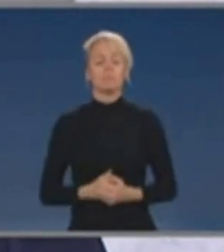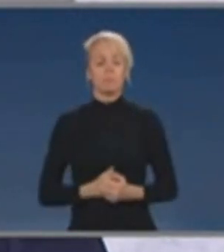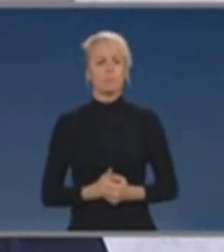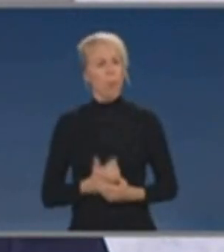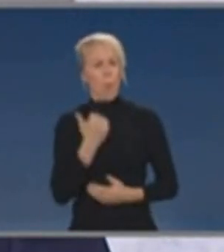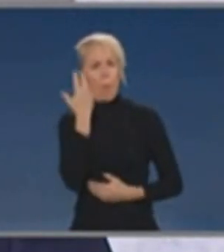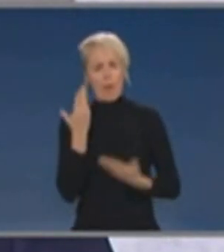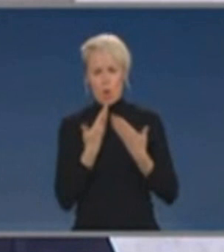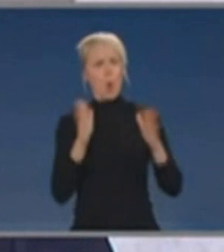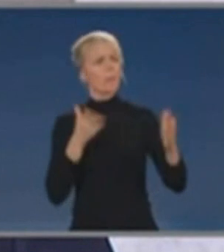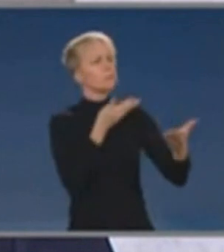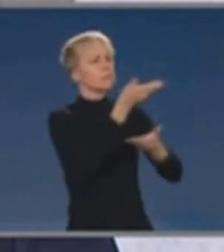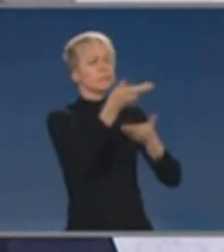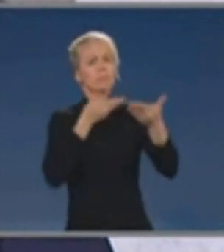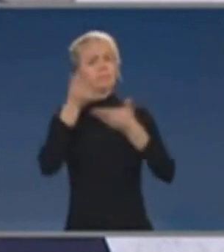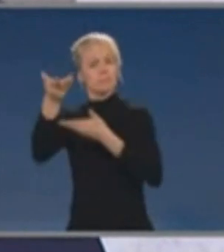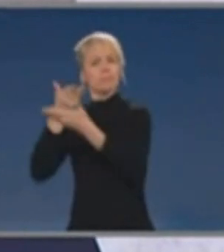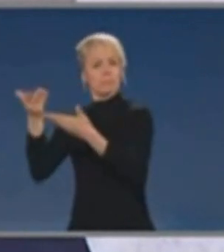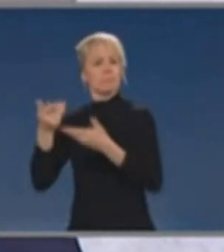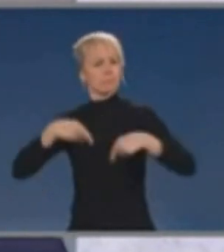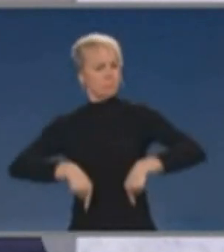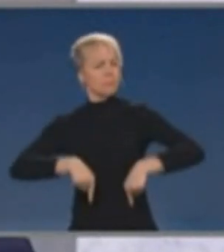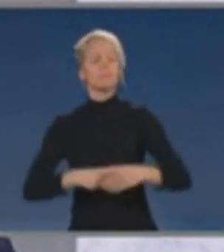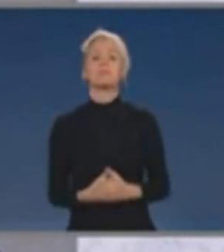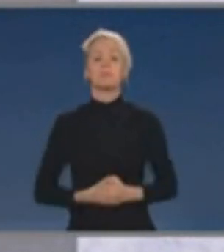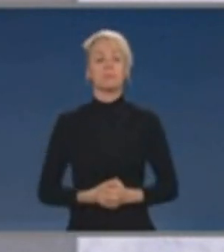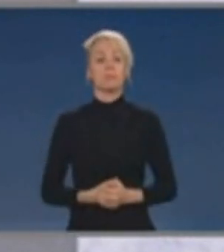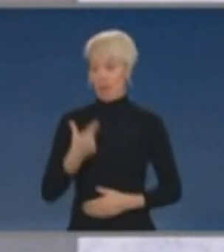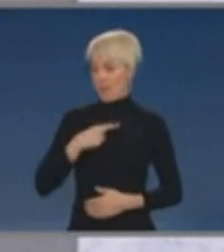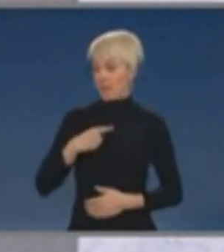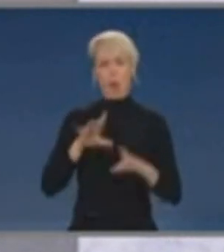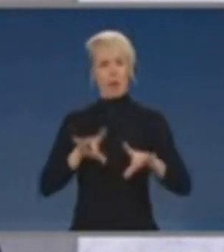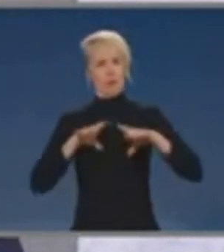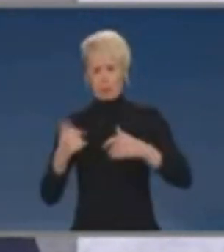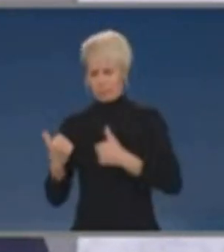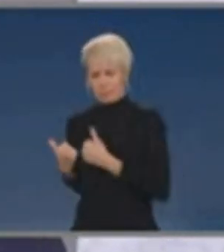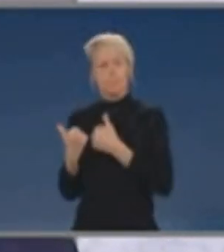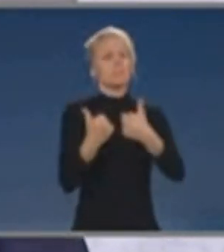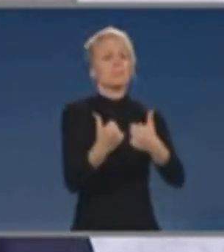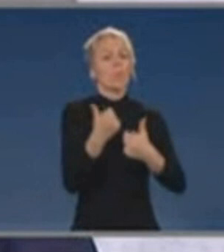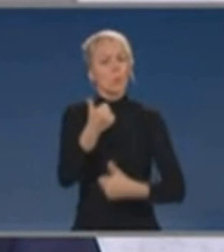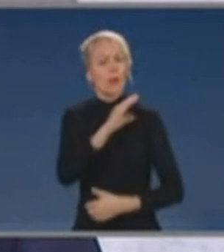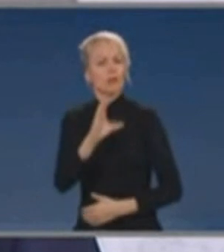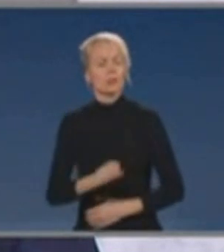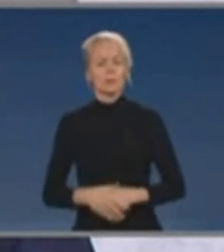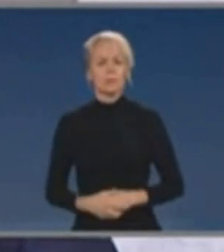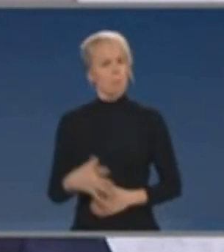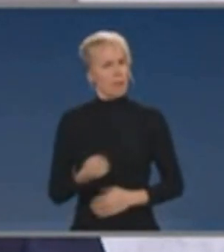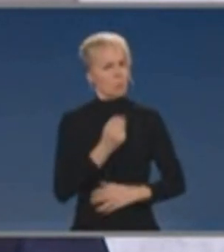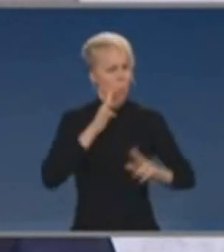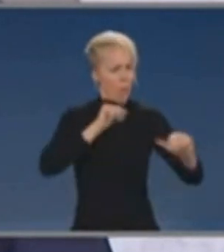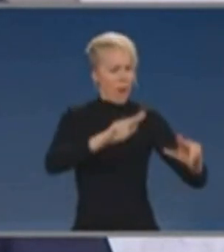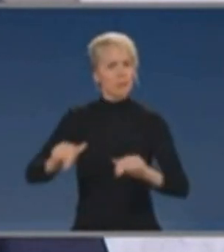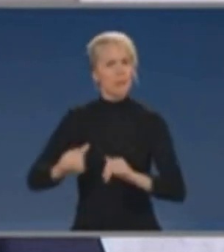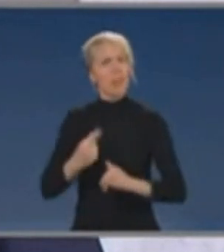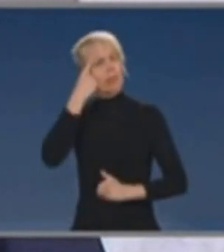well, as has always been the case. And that is why Australians enjoy the prosperity they do today, and we need to protect that.